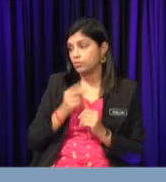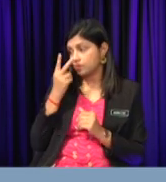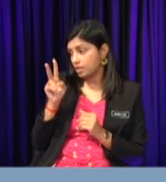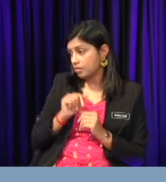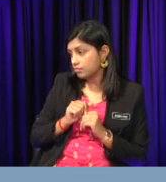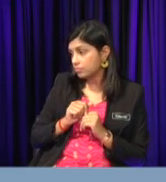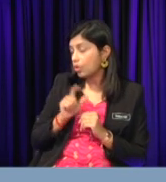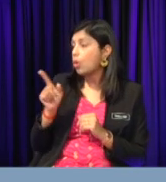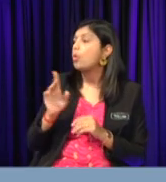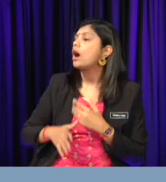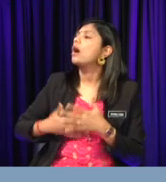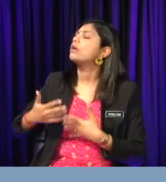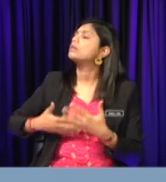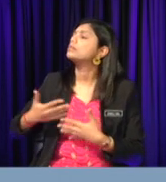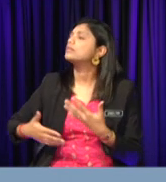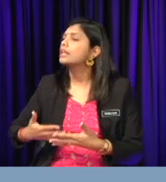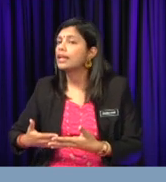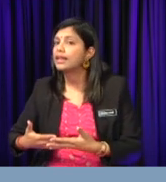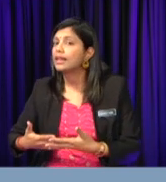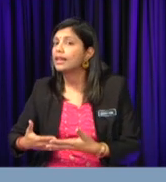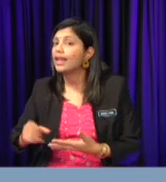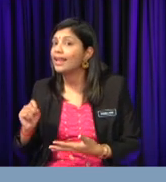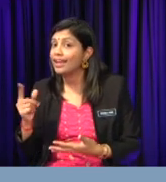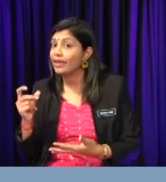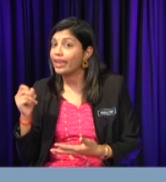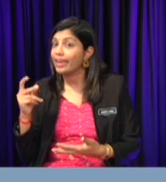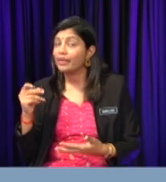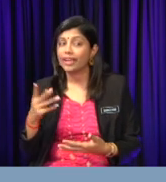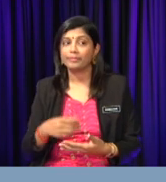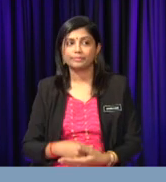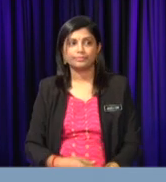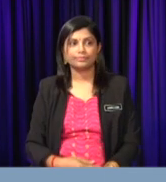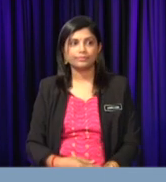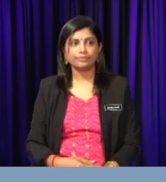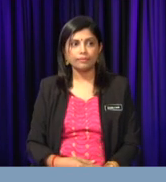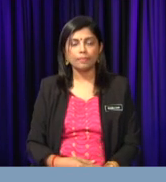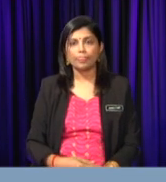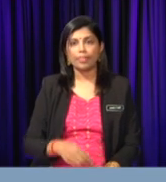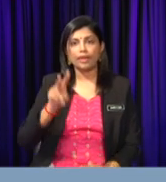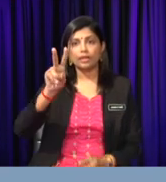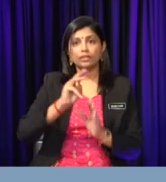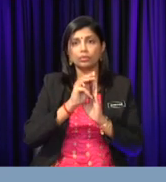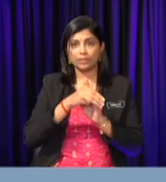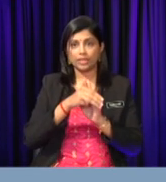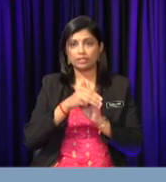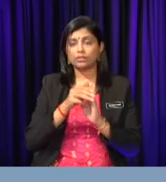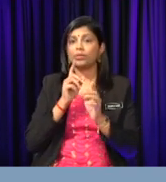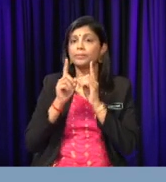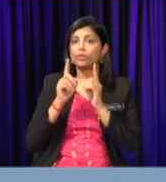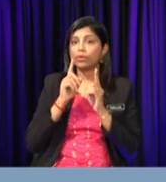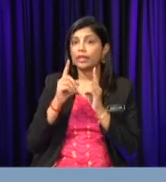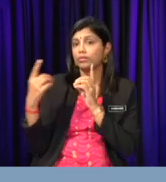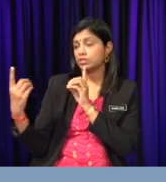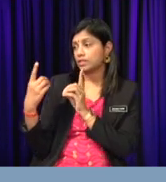Okay? All right. Now, if you look at the next table, for 2 minutes, you're going to talk to each other. All right?